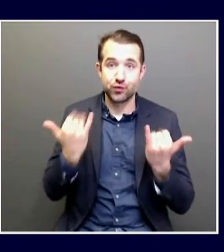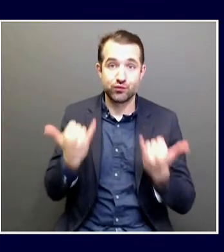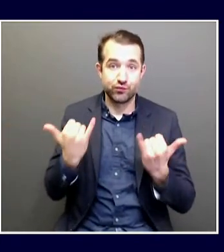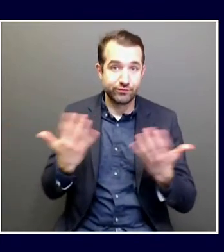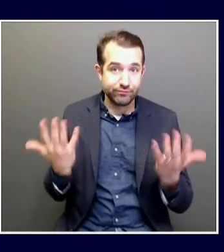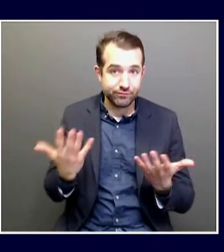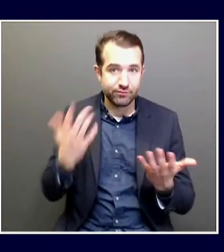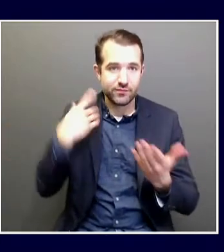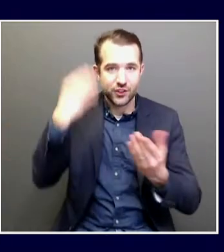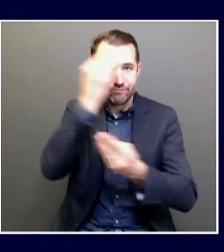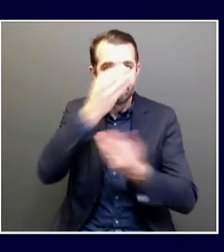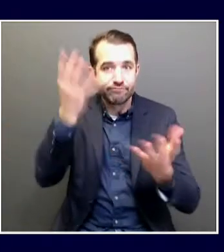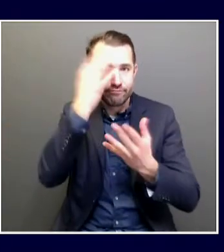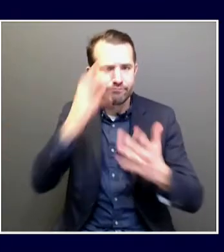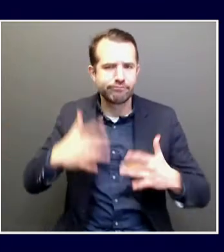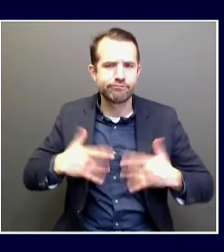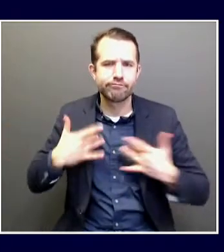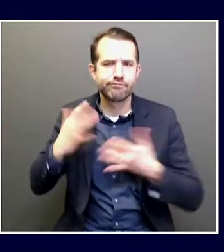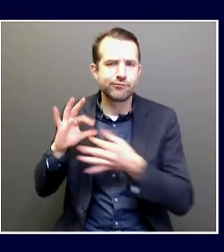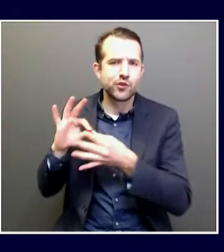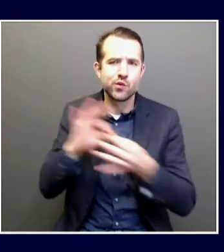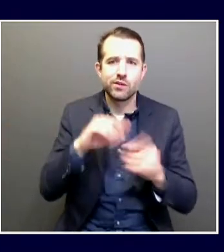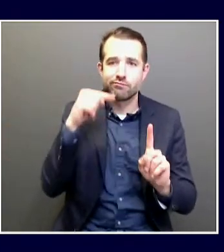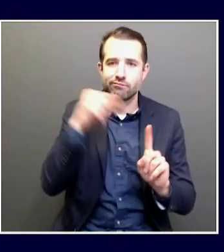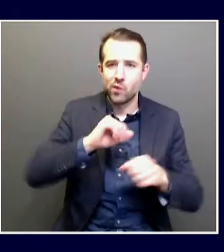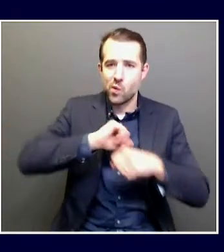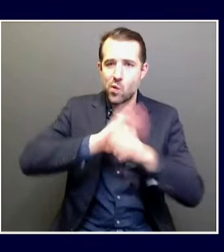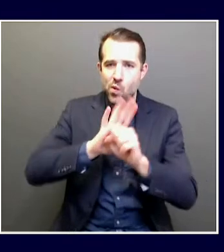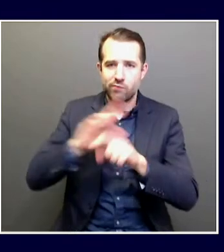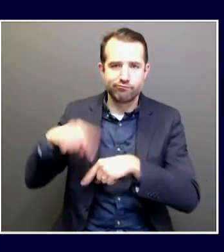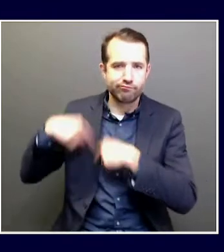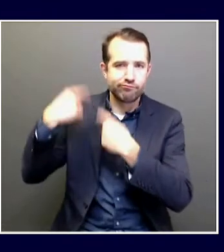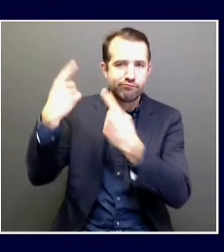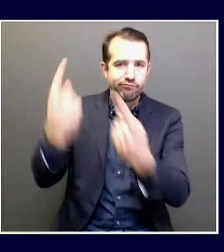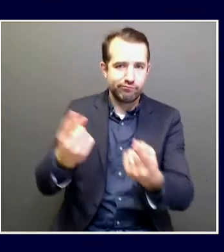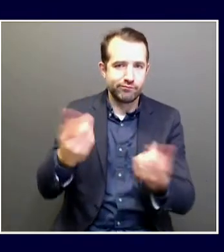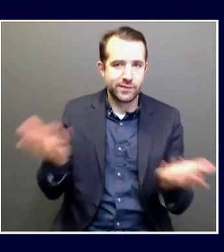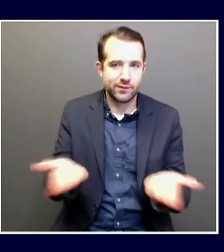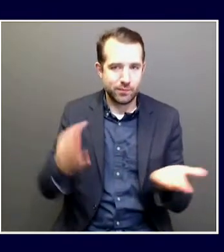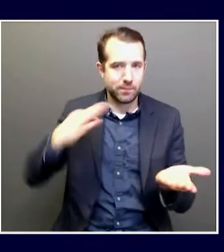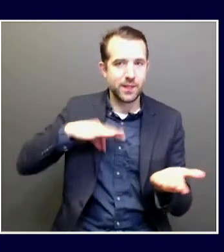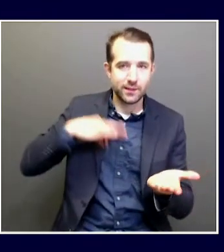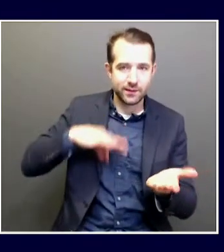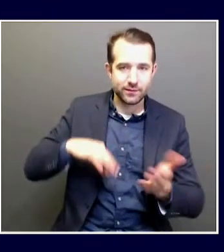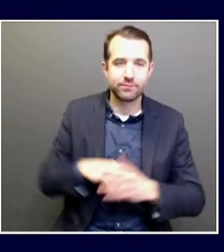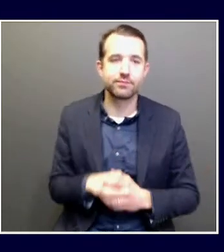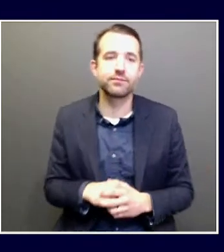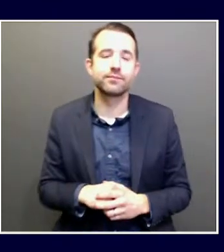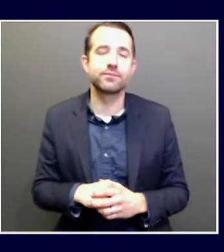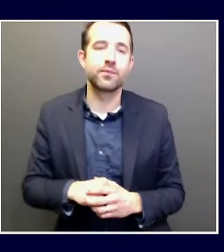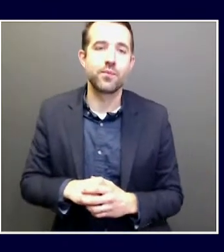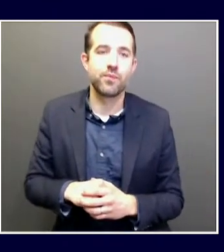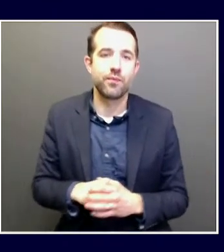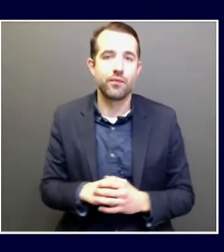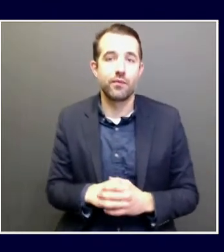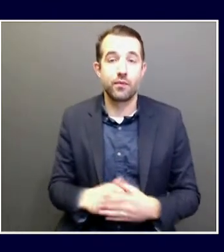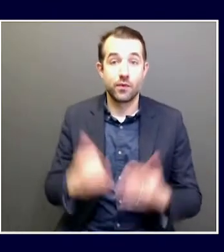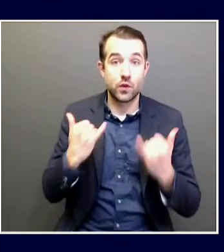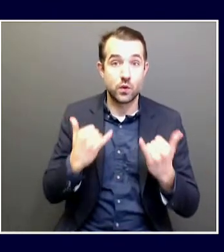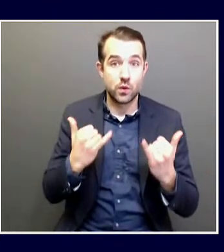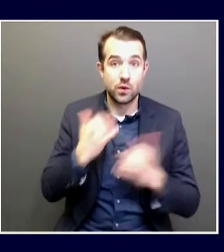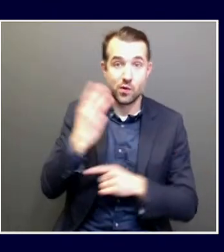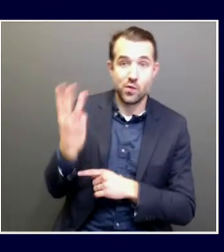to talk about where things stand with COVID-19 for the entire state of Maine for today,